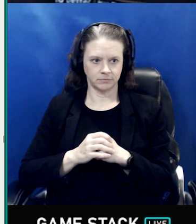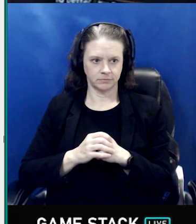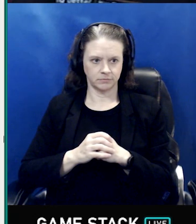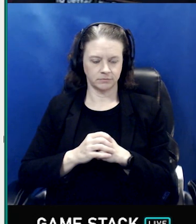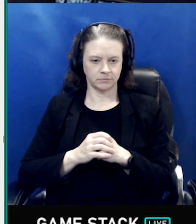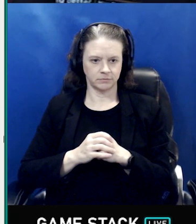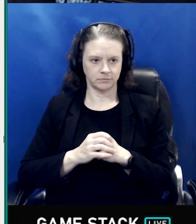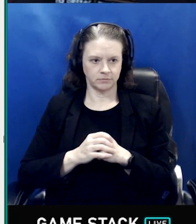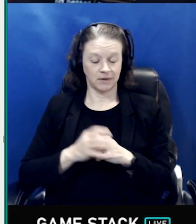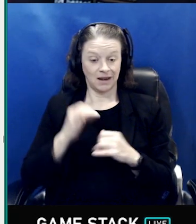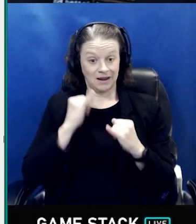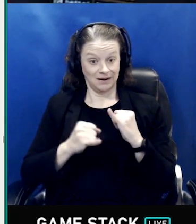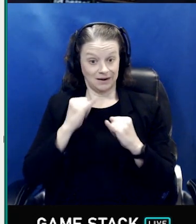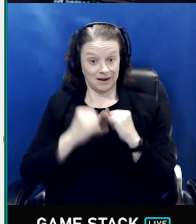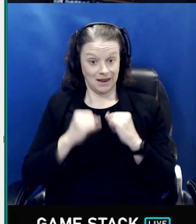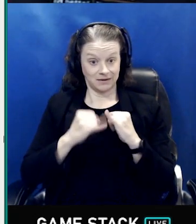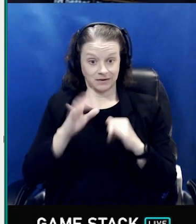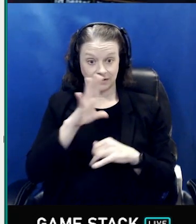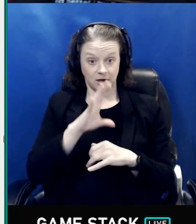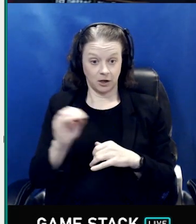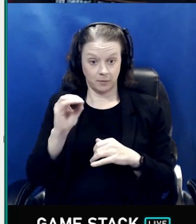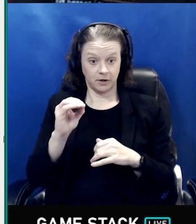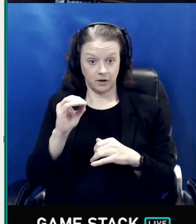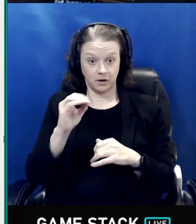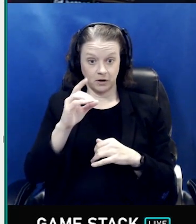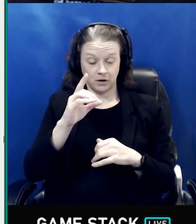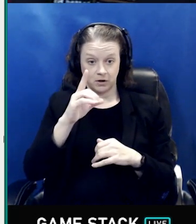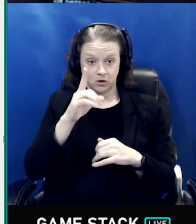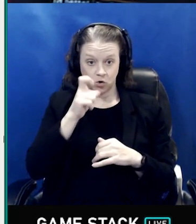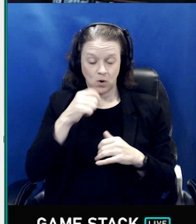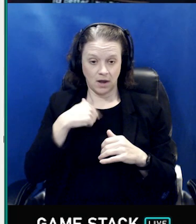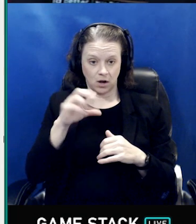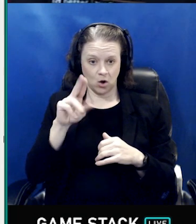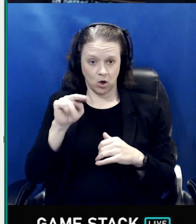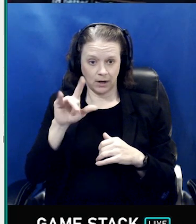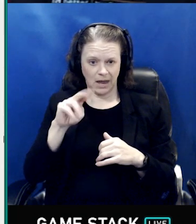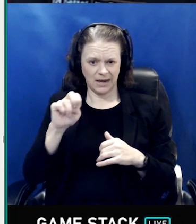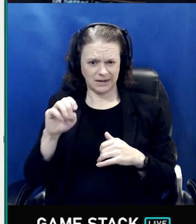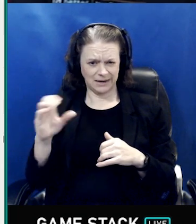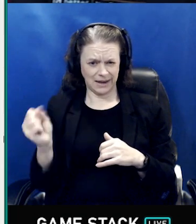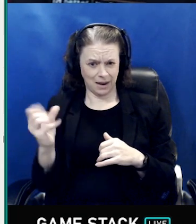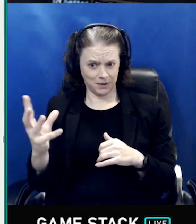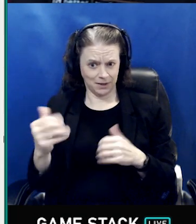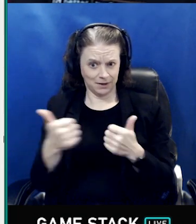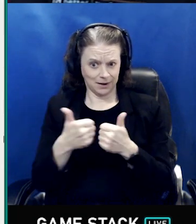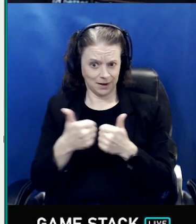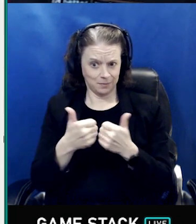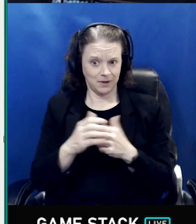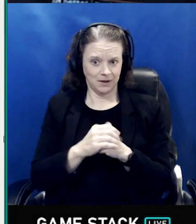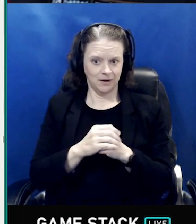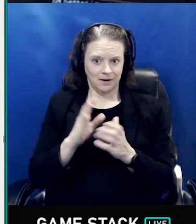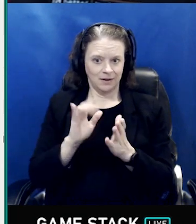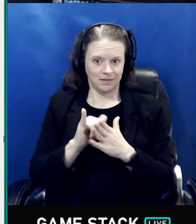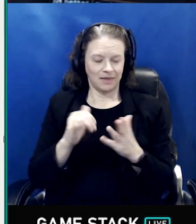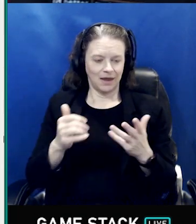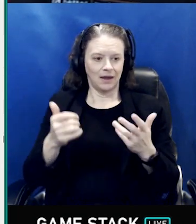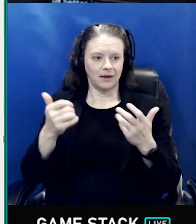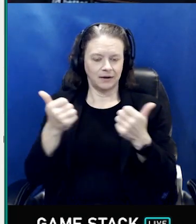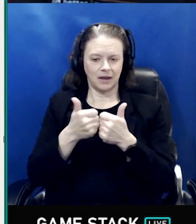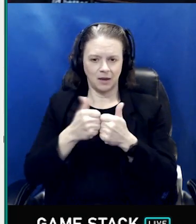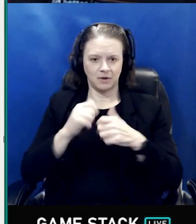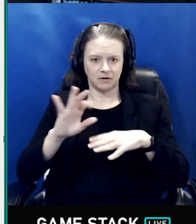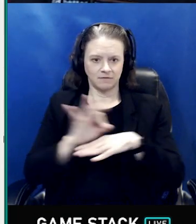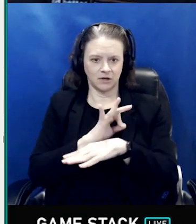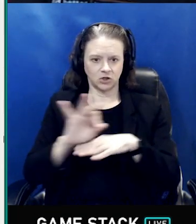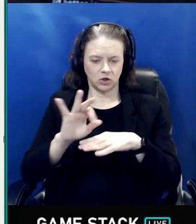The last one is company who runs gambling game. This case is a referential one in migrating